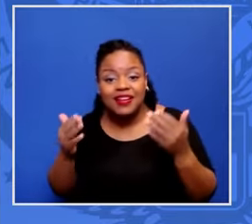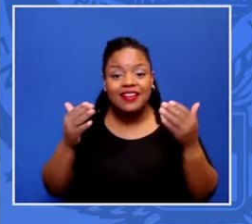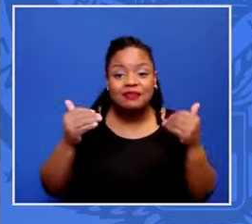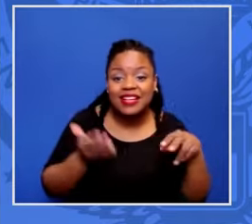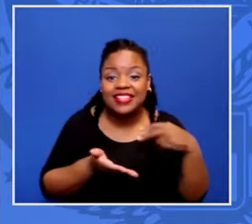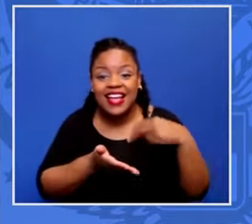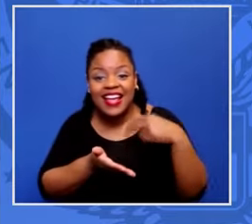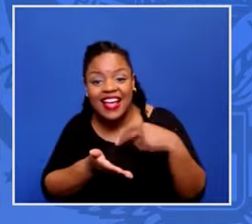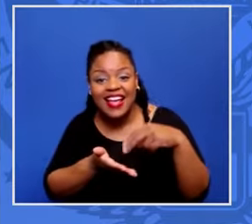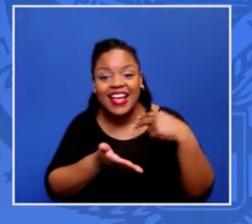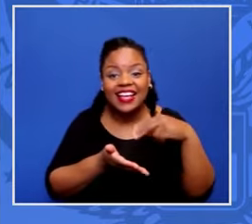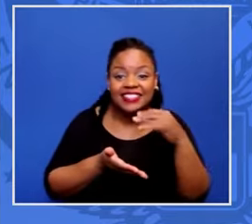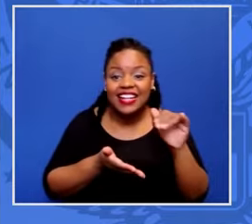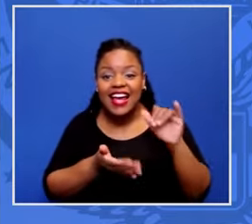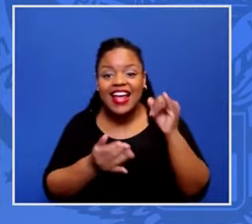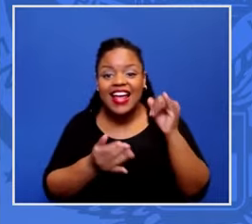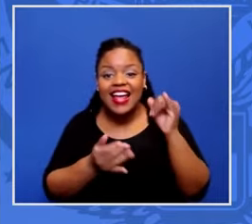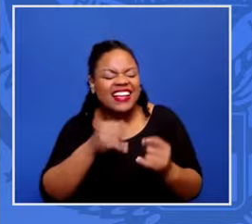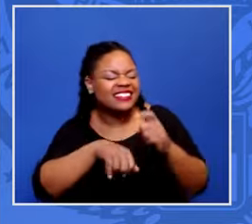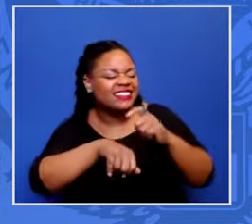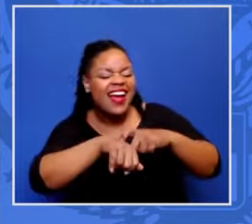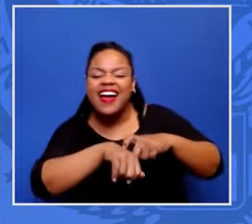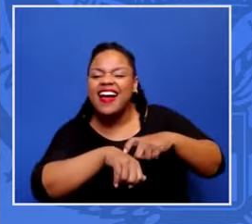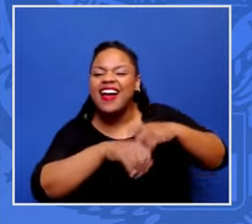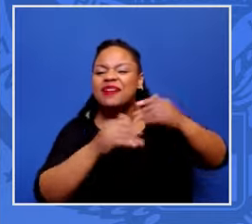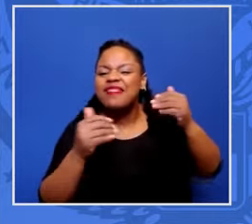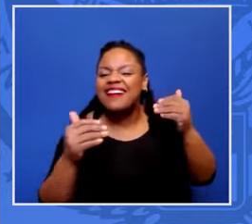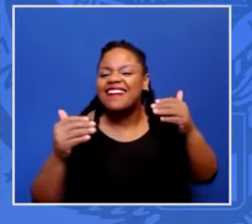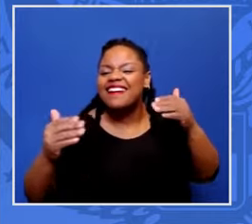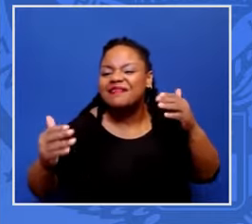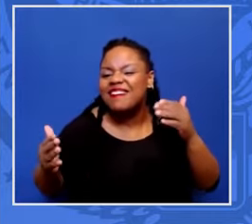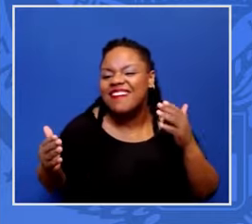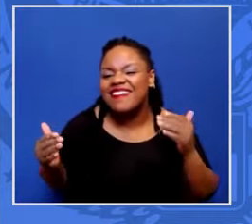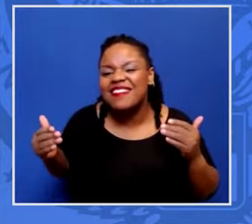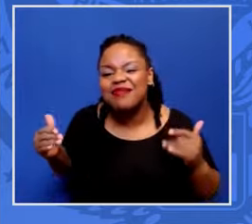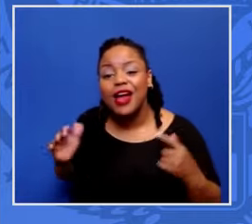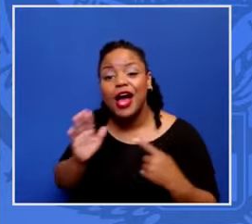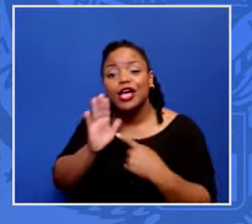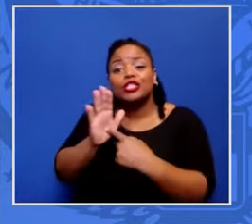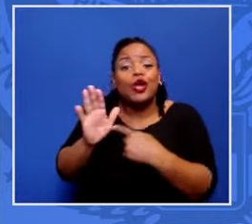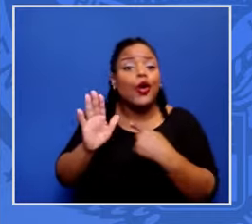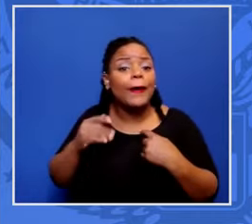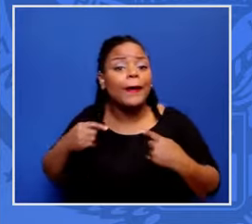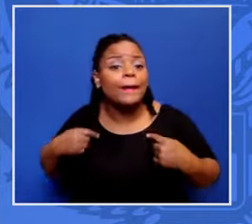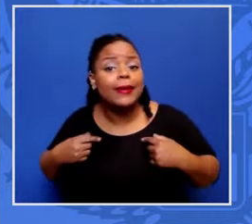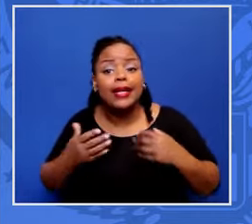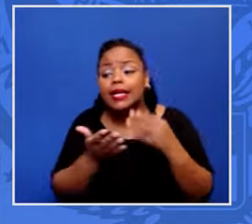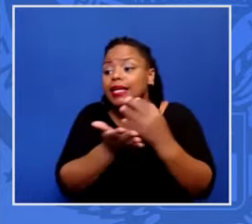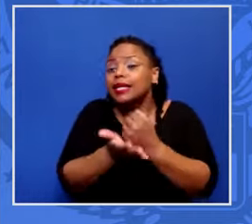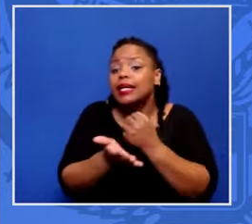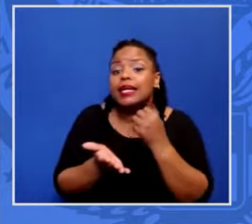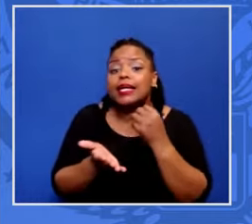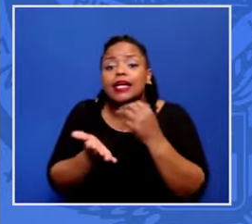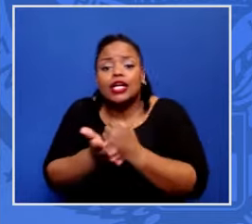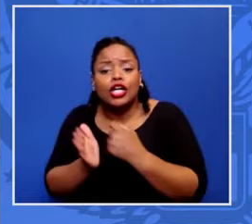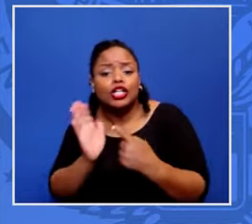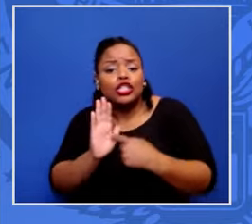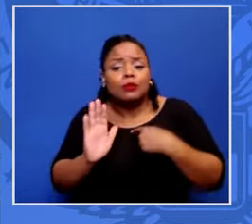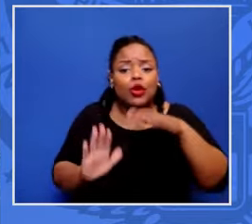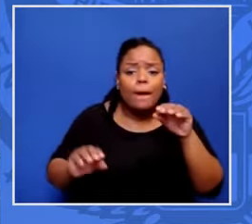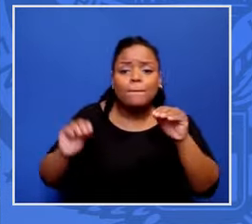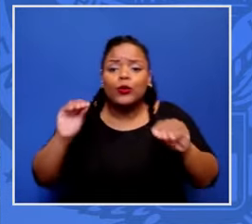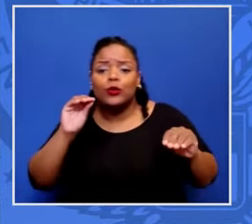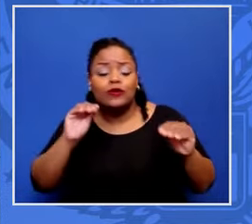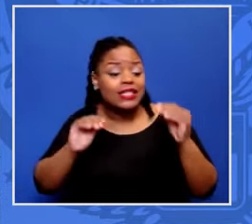la última vez. Y enséñame ese pasito que no sé. Un besito bien suavecito, bebé. Taki taki, taki